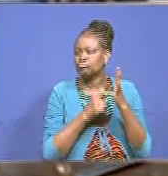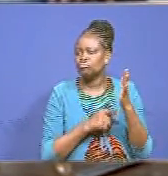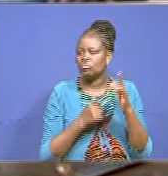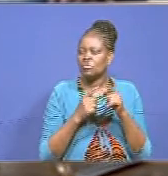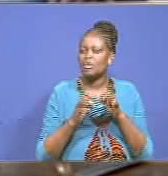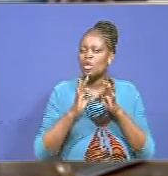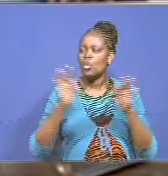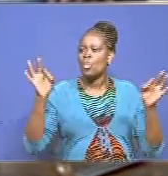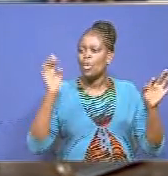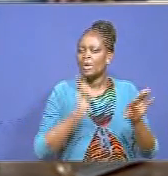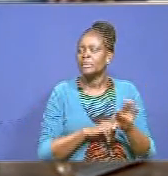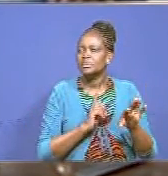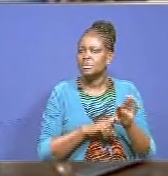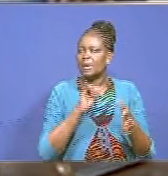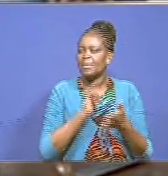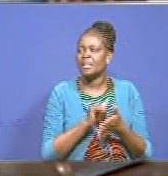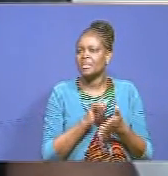it's been a while, uh-huh, that